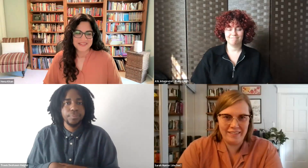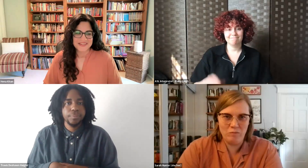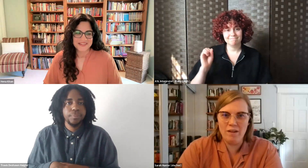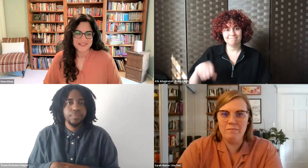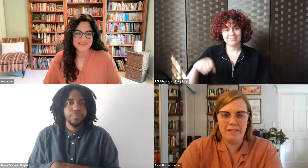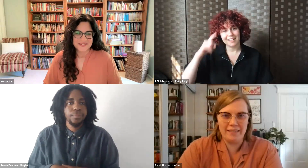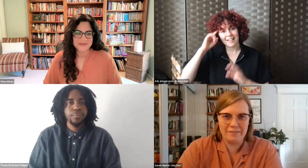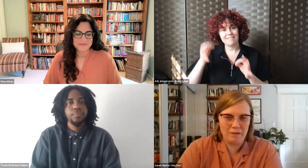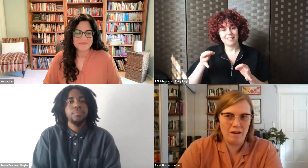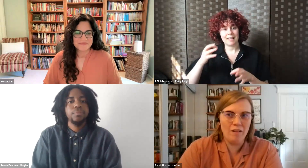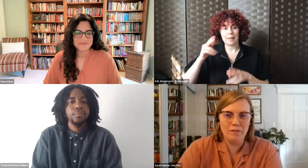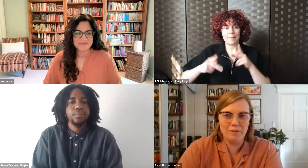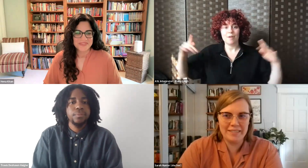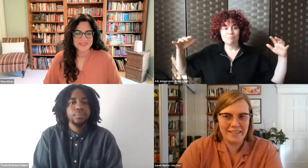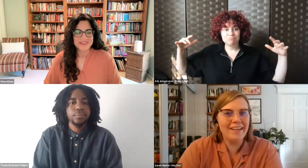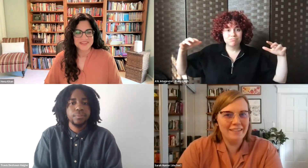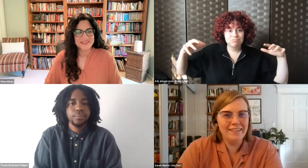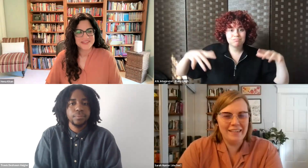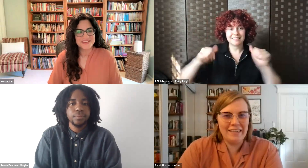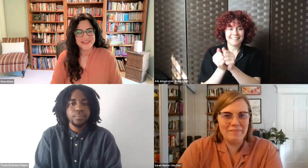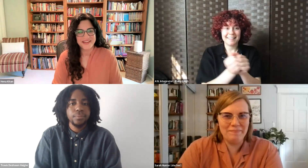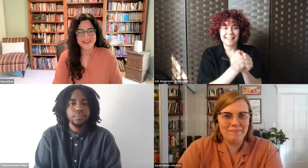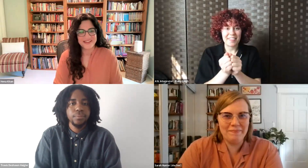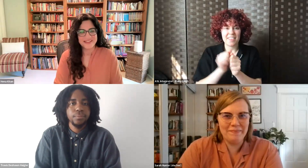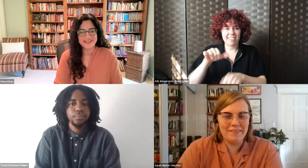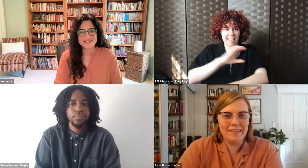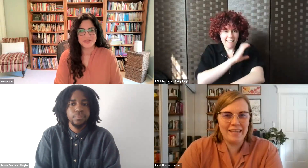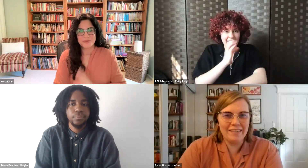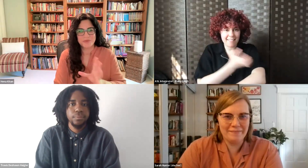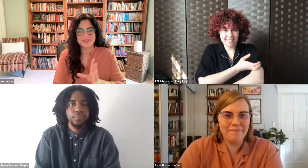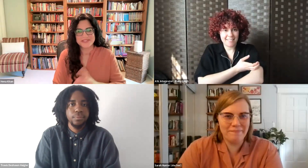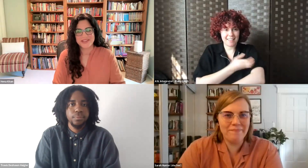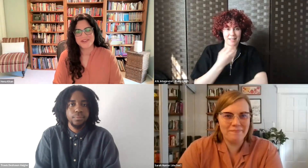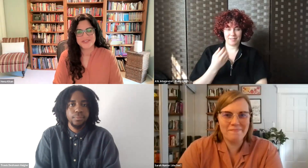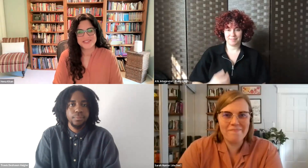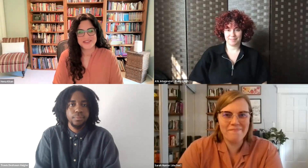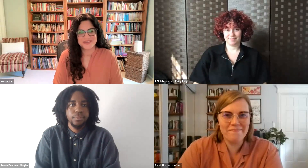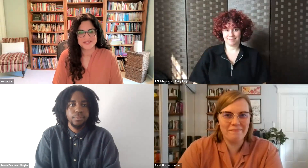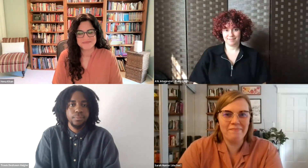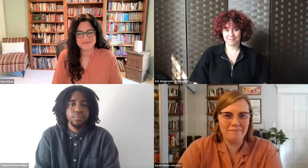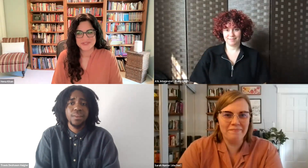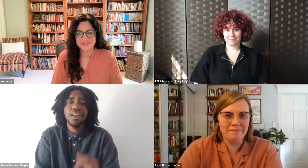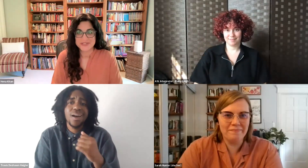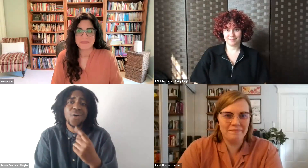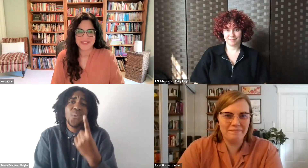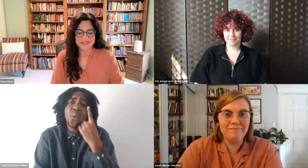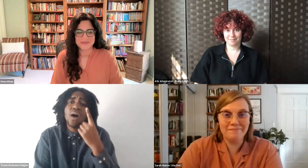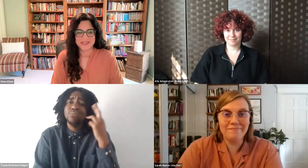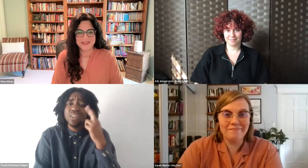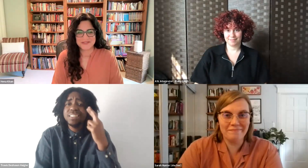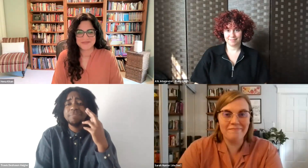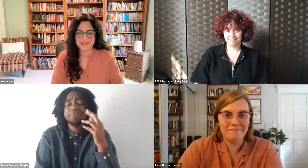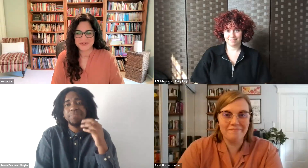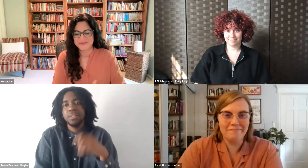in one place from all over a city. Yeah, and a singular purpose, right? You're just there to learn something